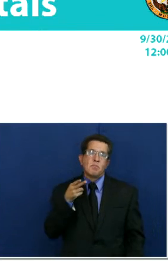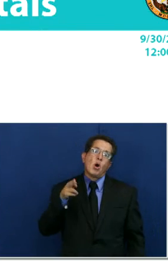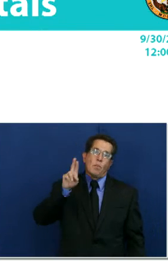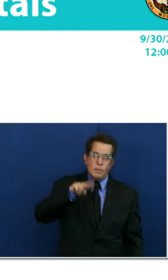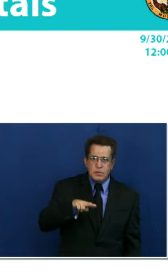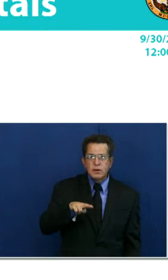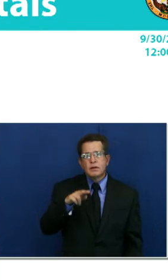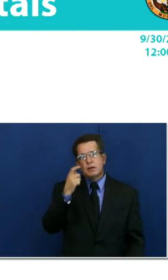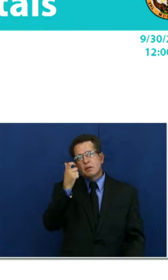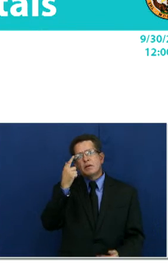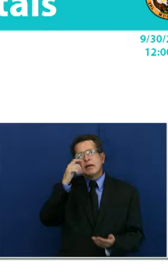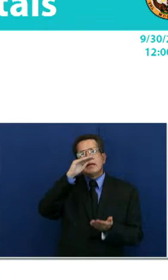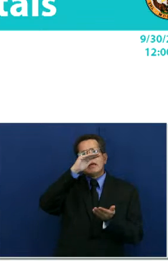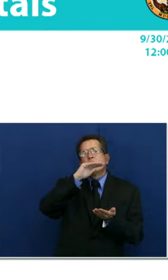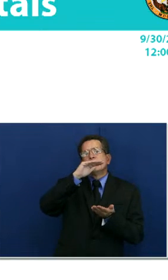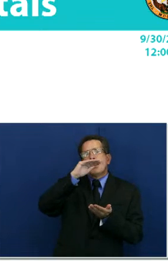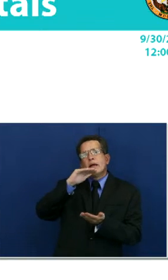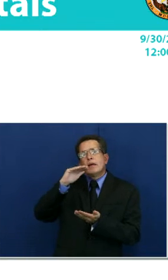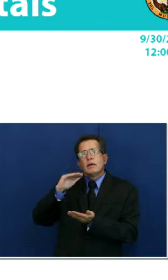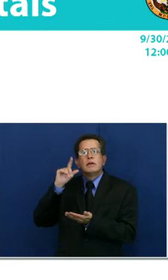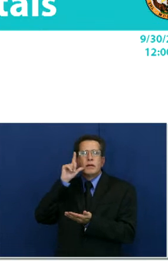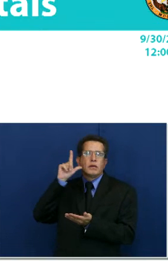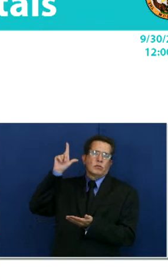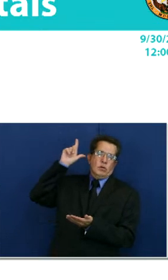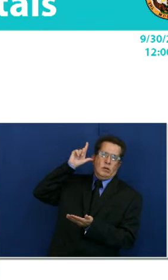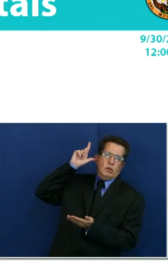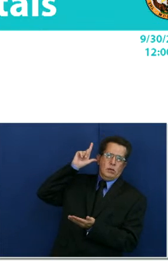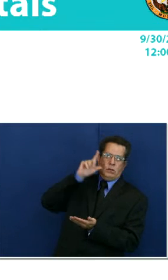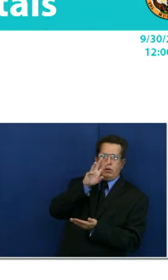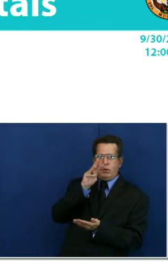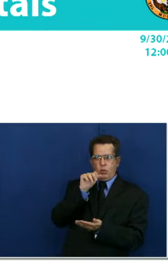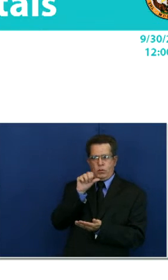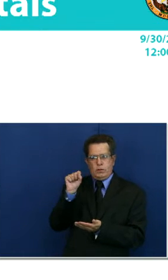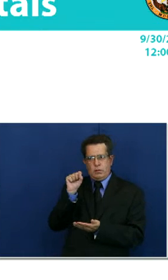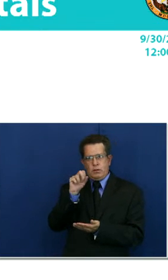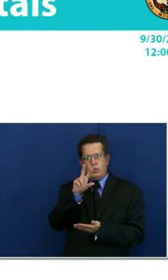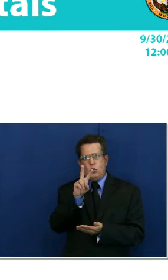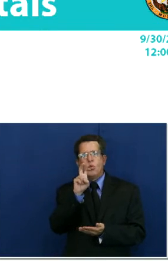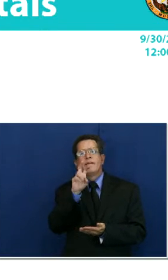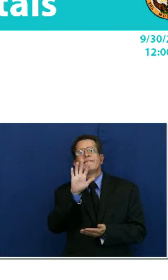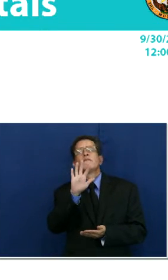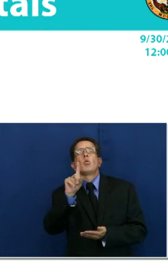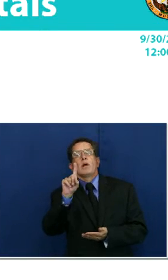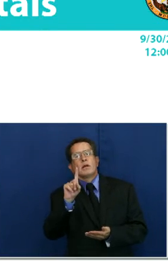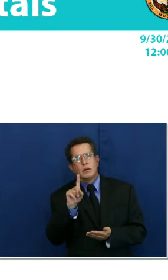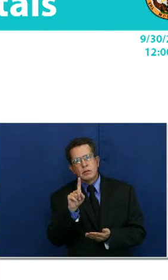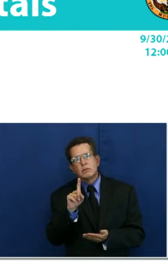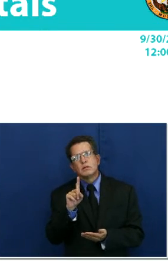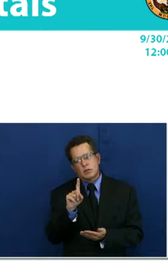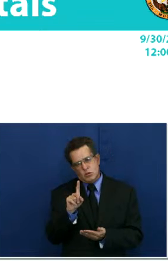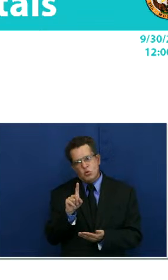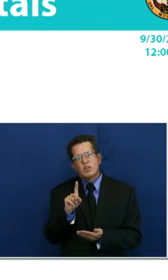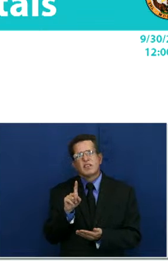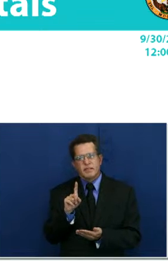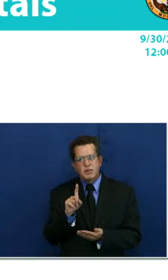which is a decrease in new cases since yesterday reported as 251 cases. This overall total number